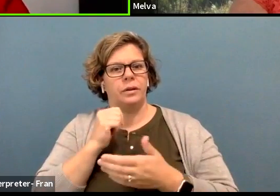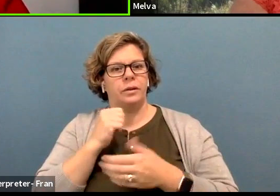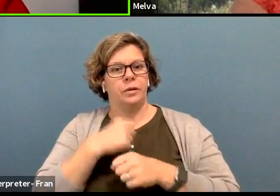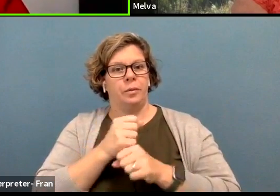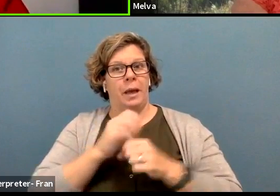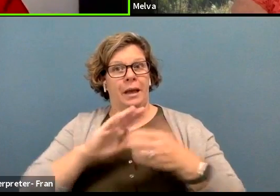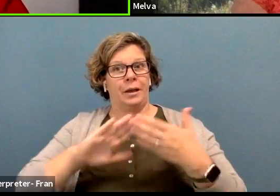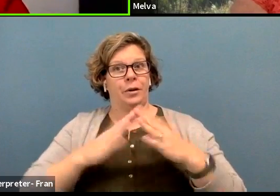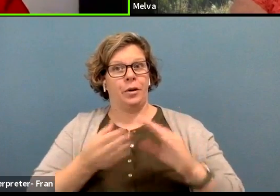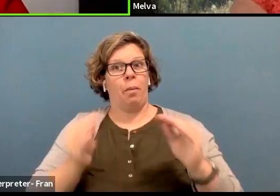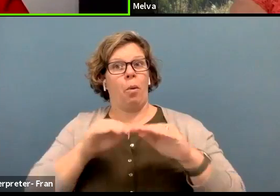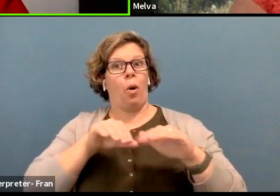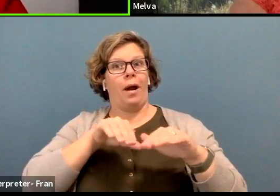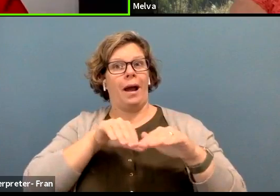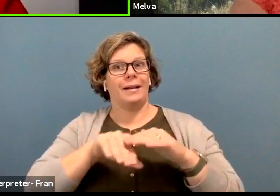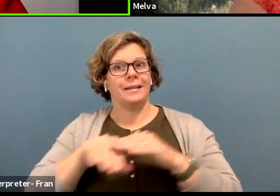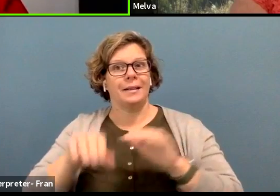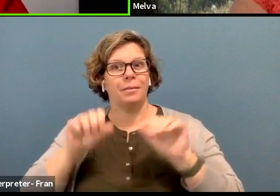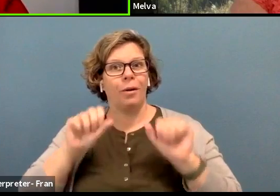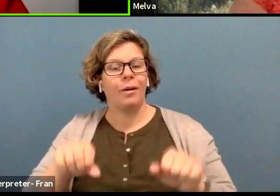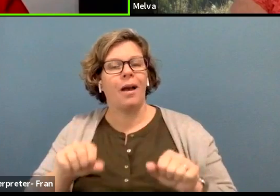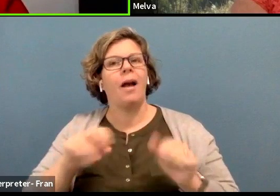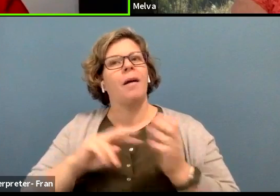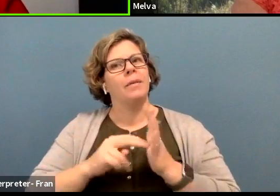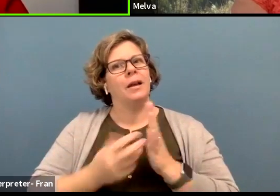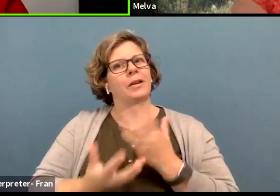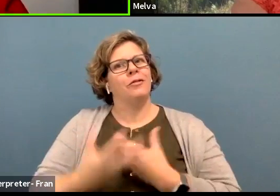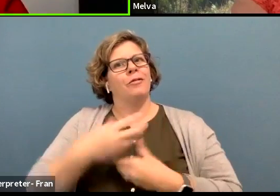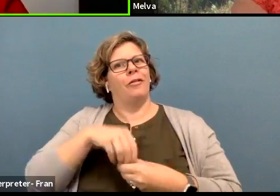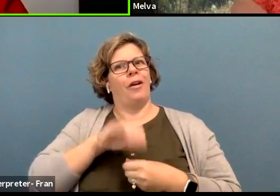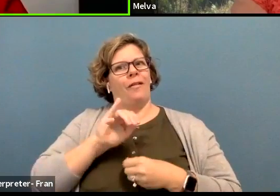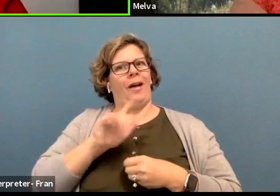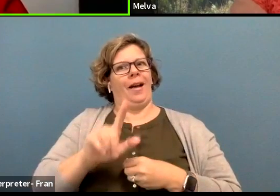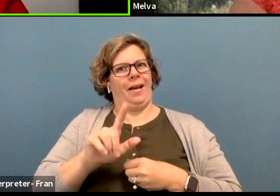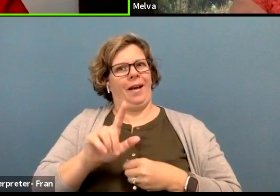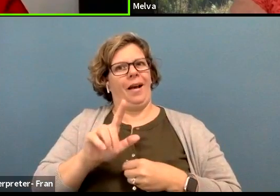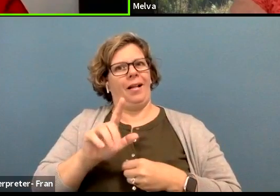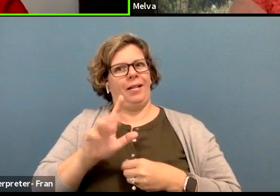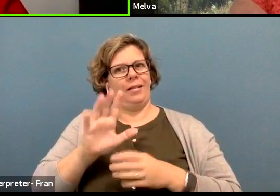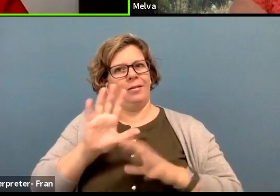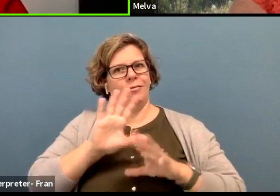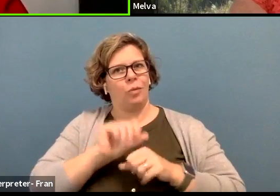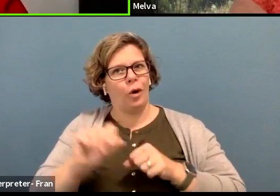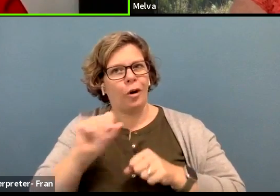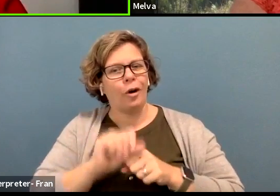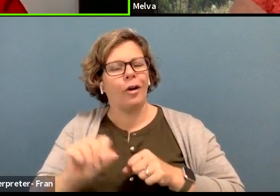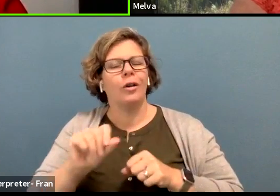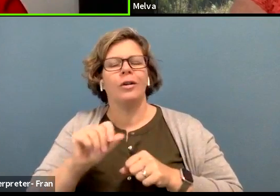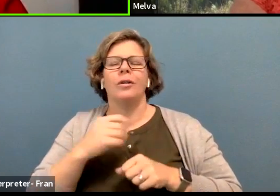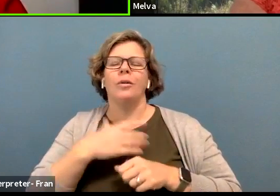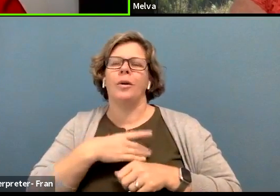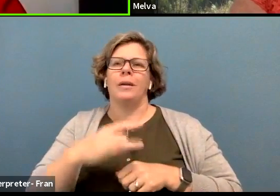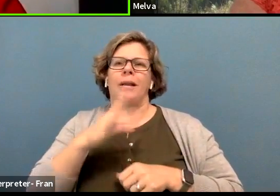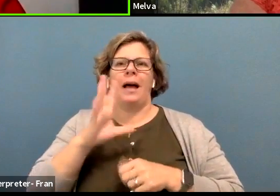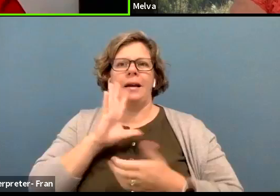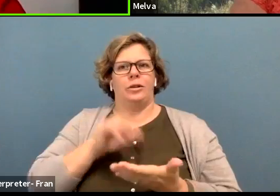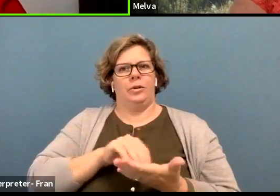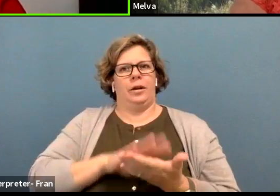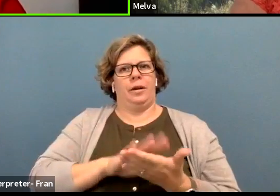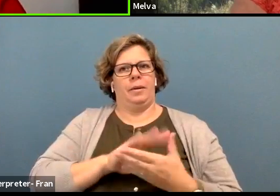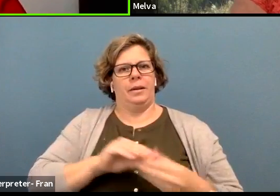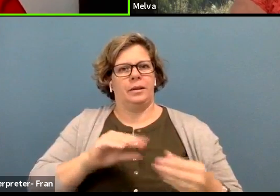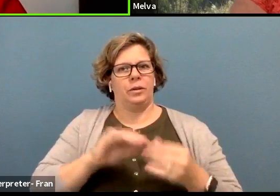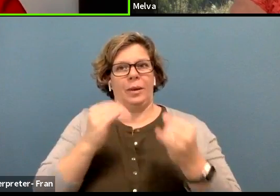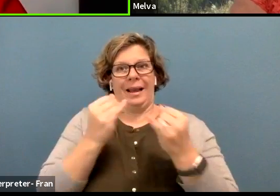community more accessible, you're a part of the independent living movement. And we would love to capture that story, because independence